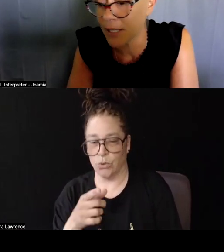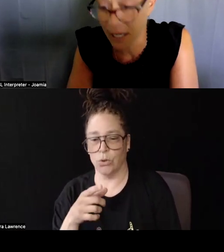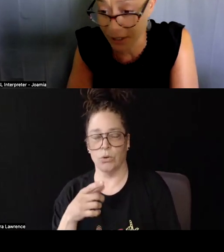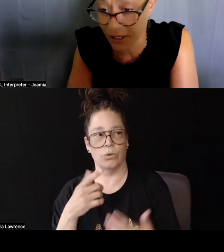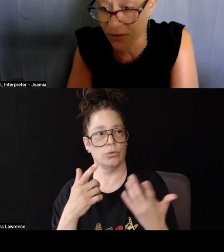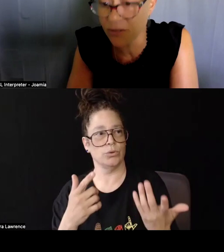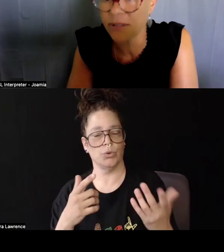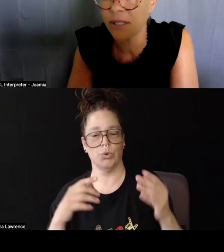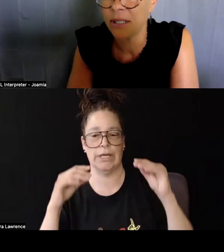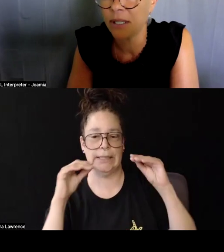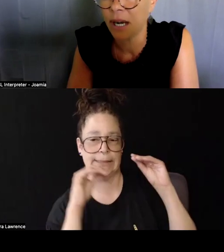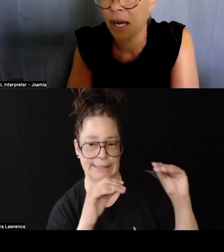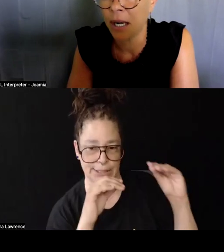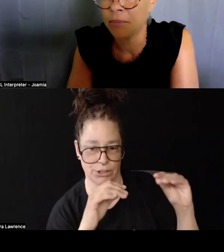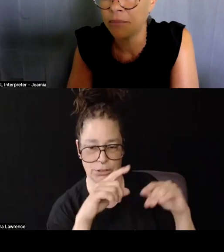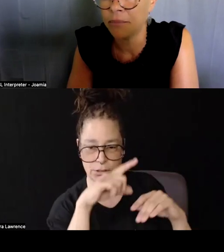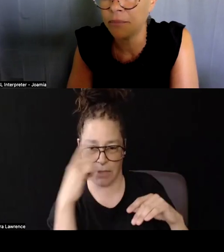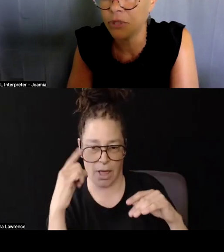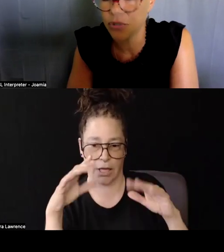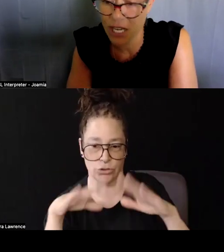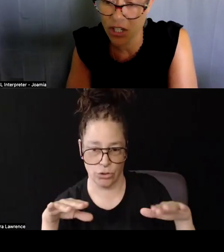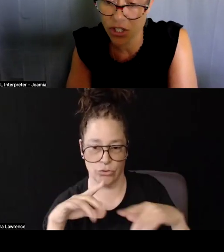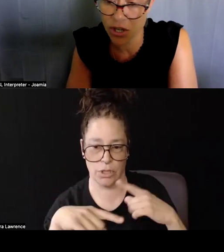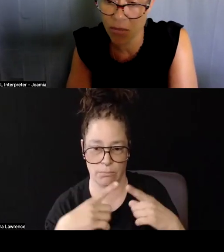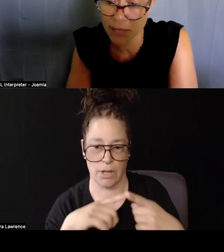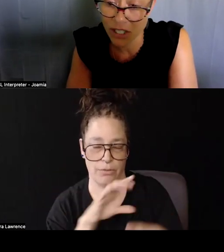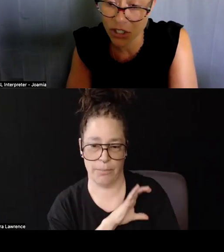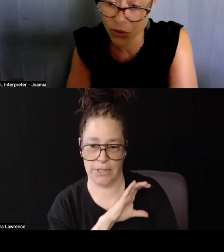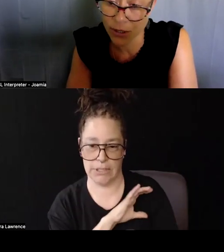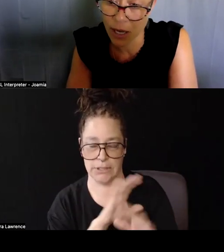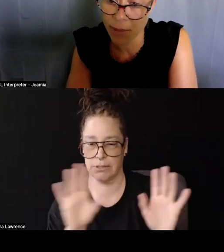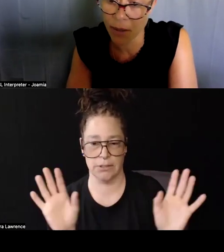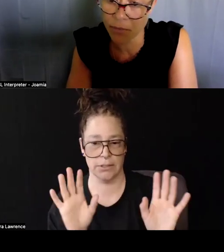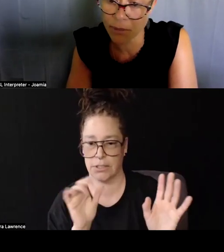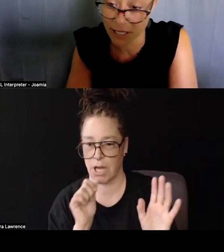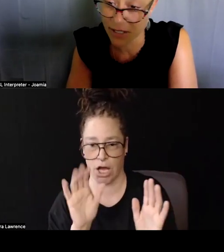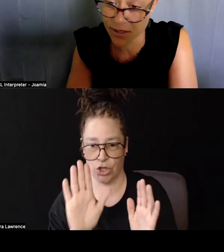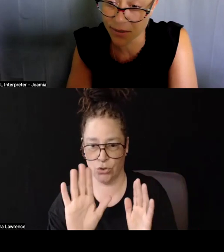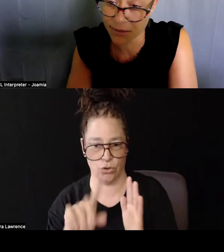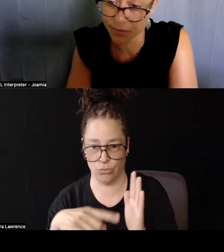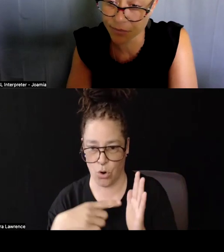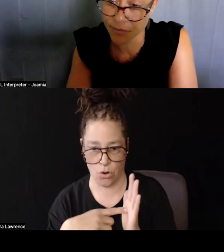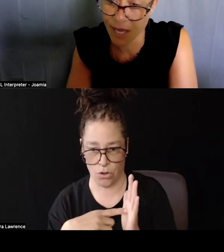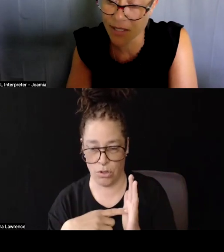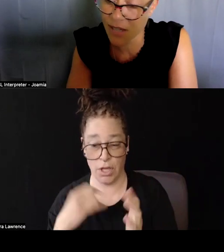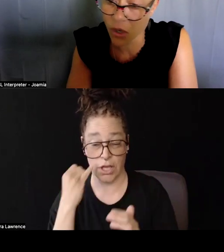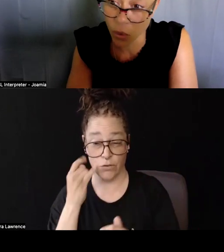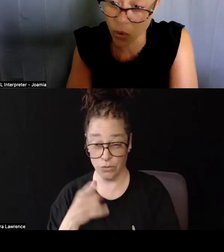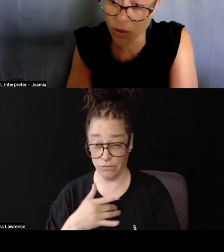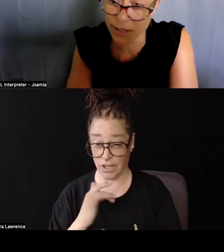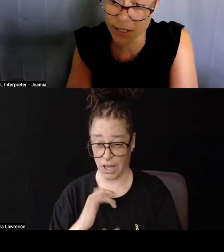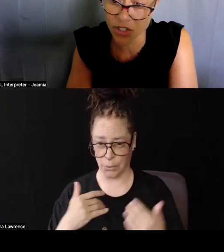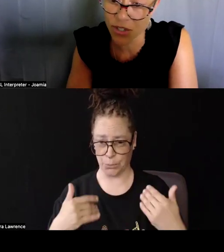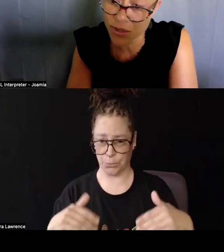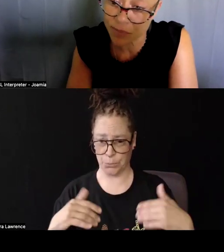I'm not telling you um, to teach Black children about police. That is not your